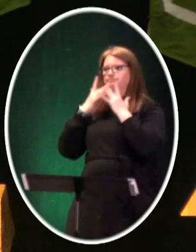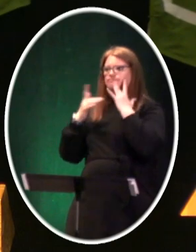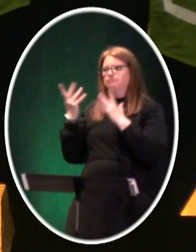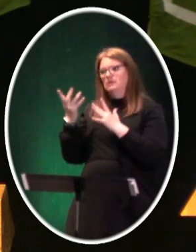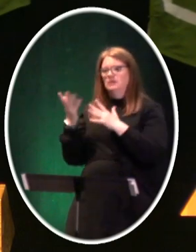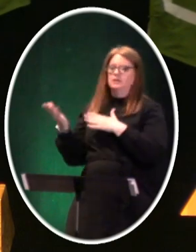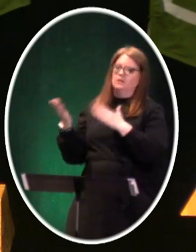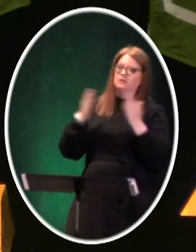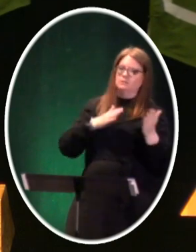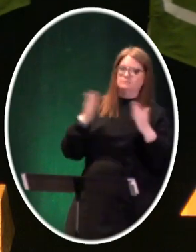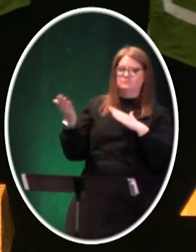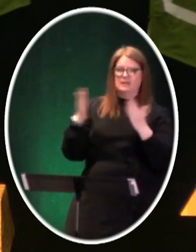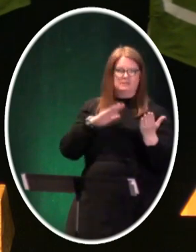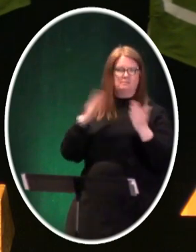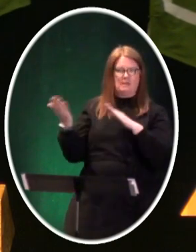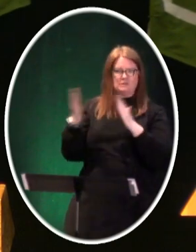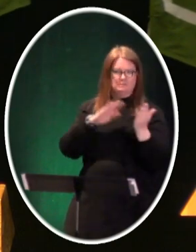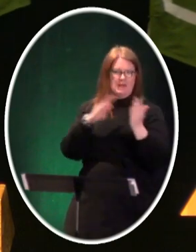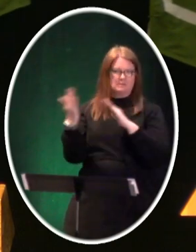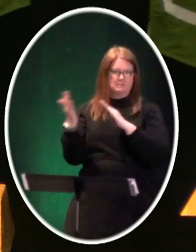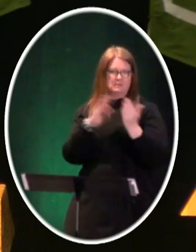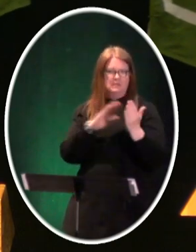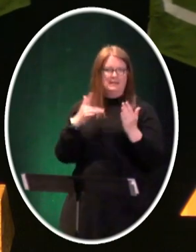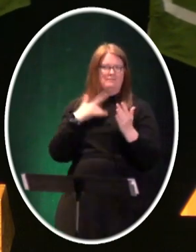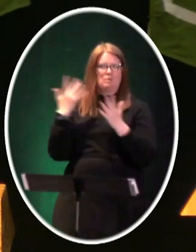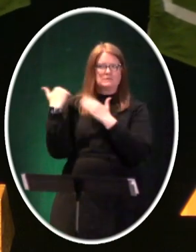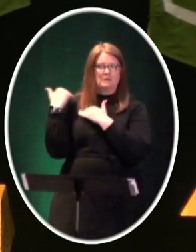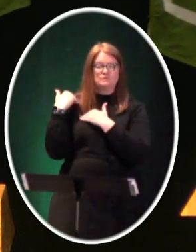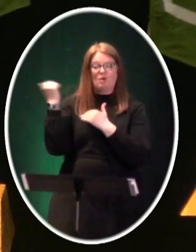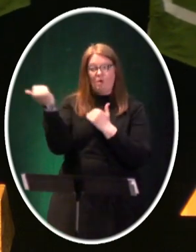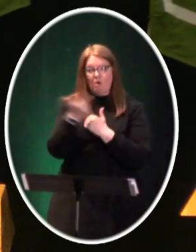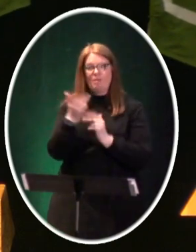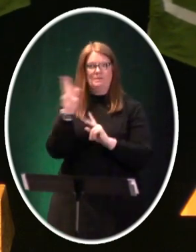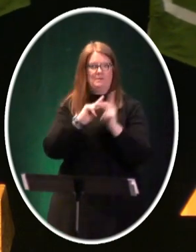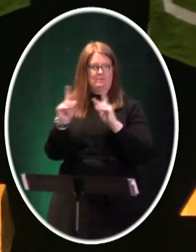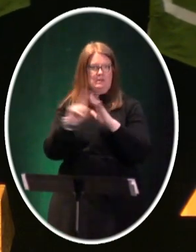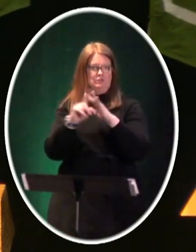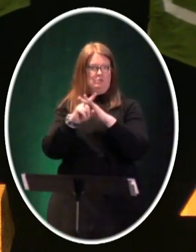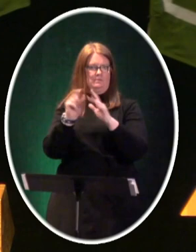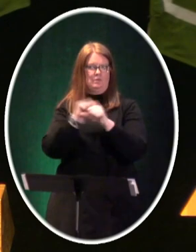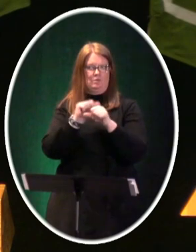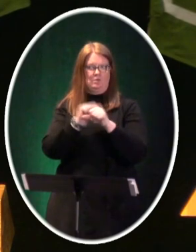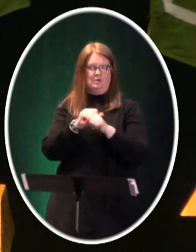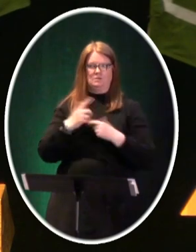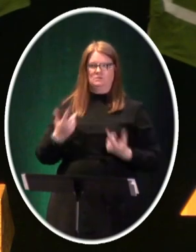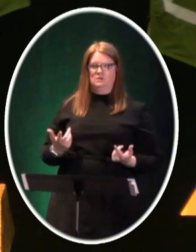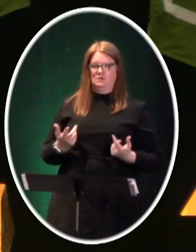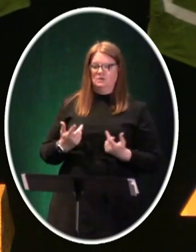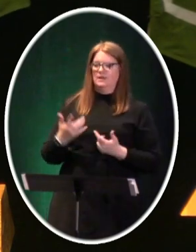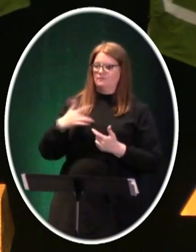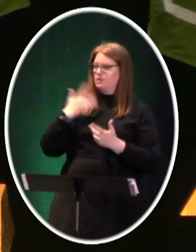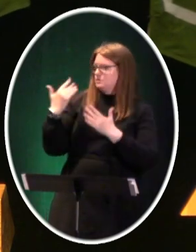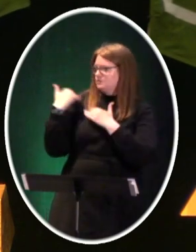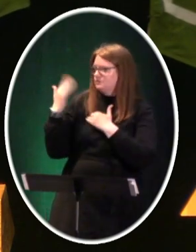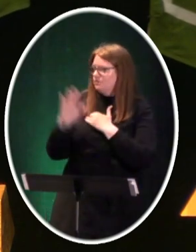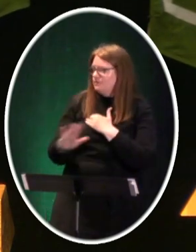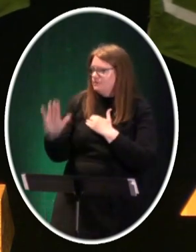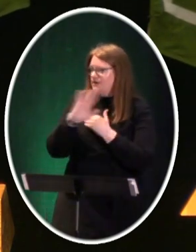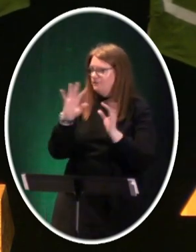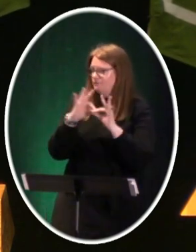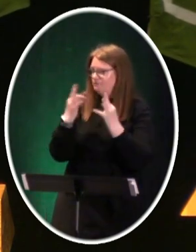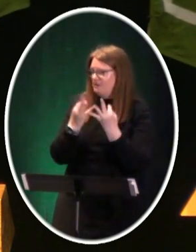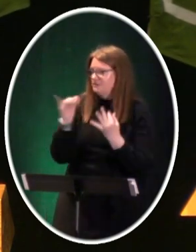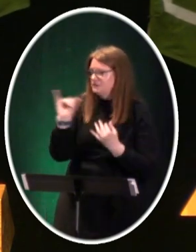didn't have to lay anyone off. Because he felt the responsibility for every person coming to work every day for him and responsibility to their family. So in the